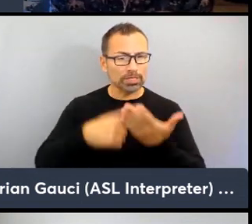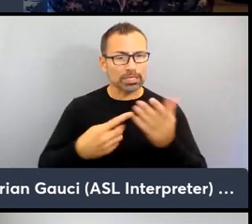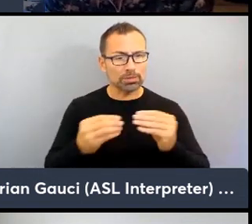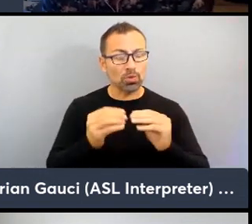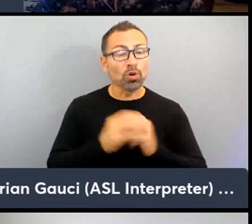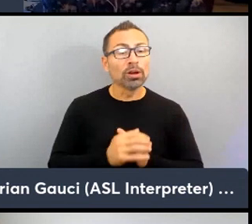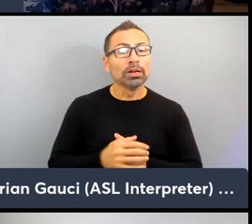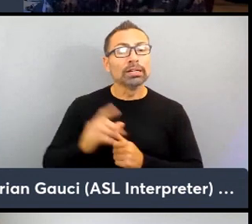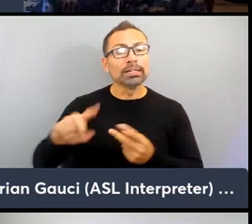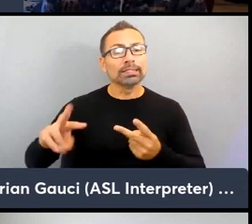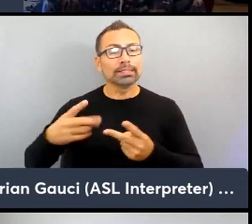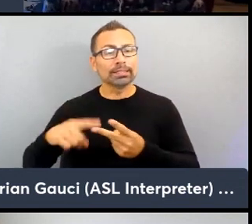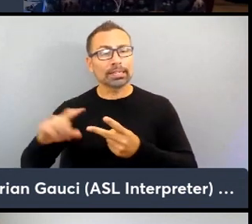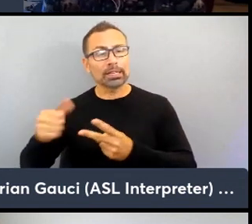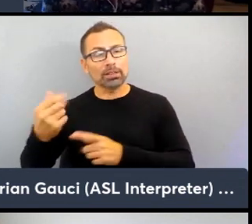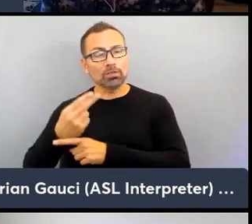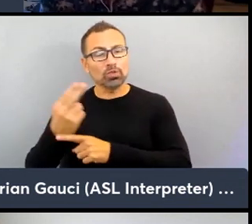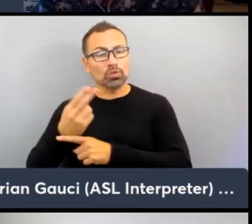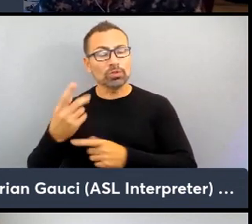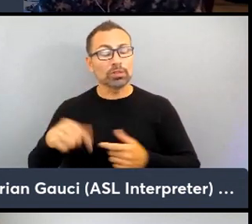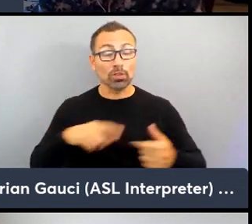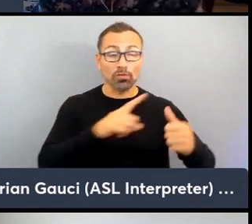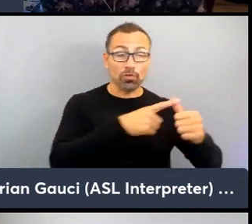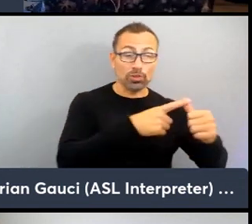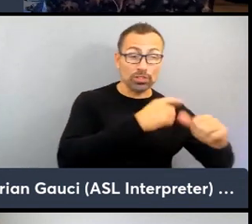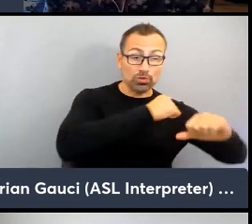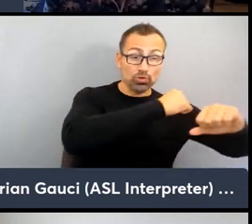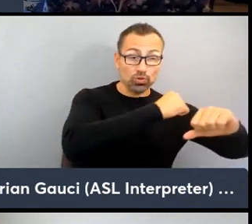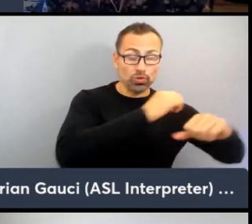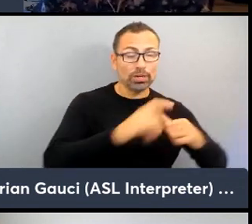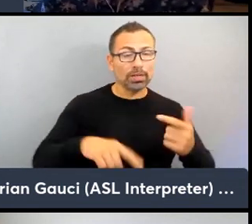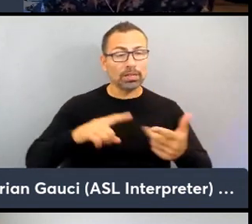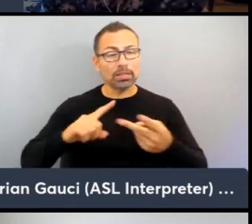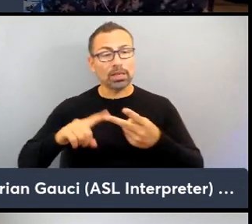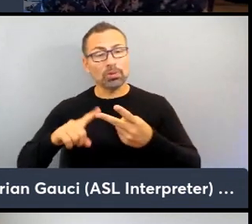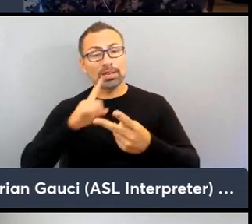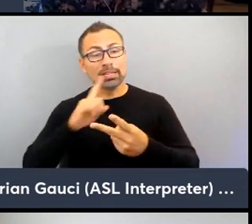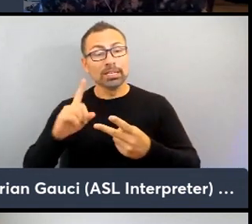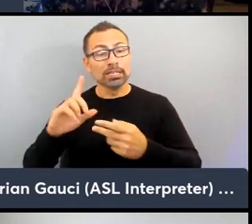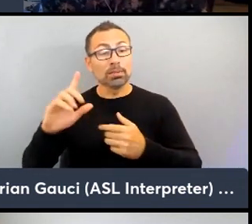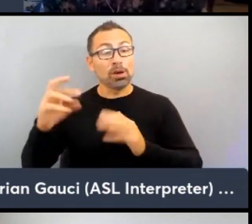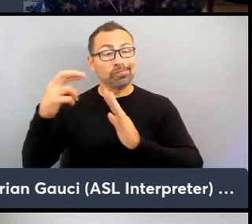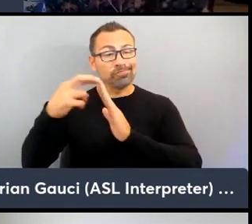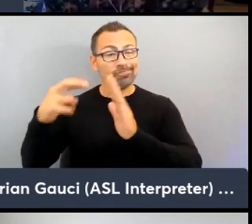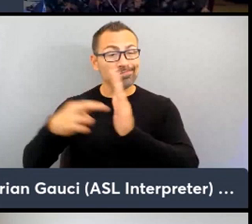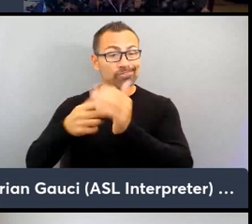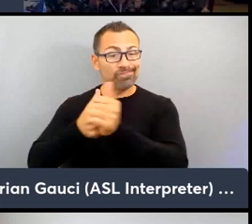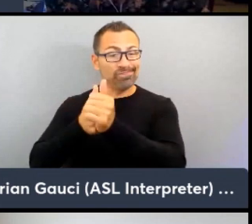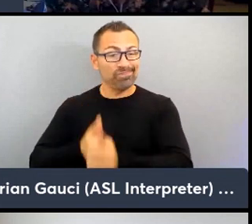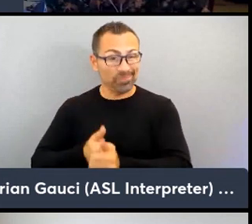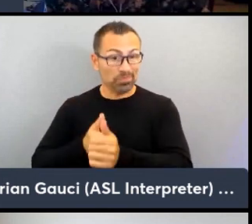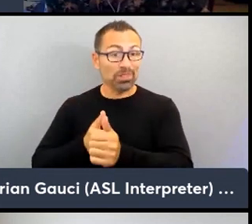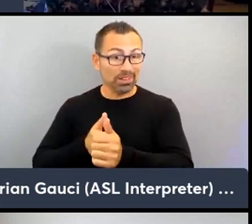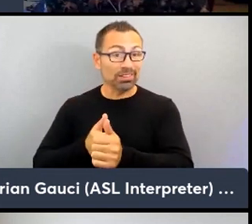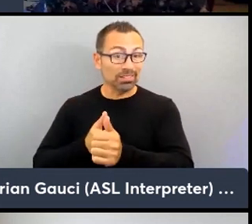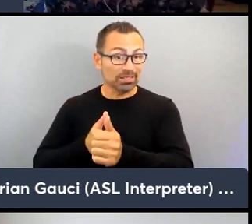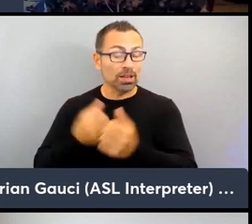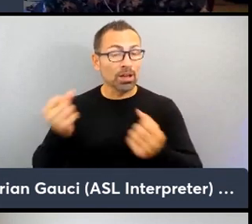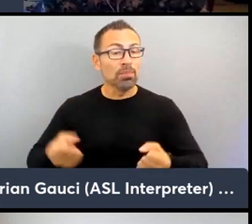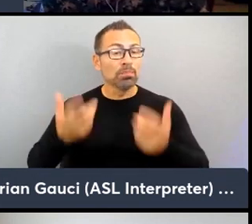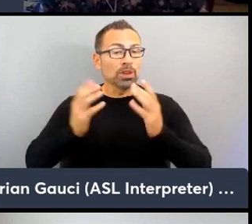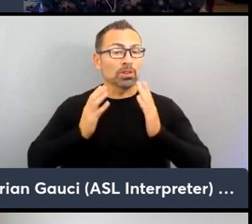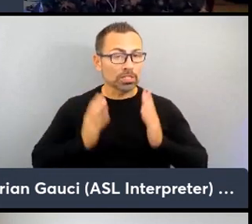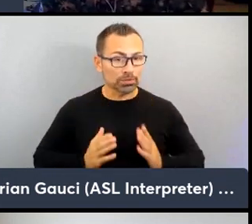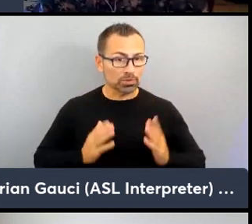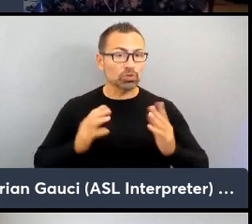was that enhanced security posture. The other one is really around compliance regulations. A lot of our customers come from many different